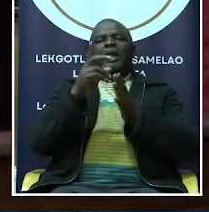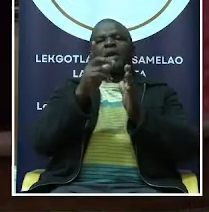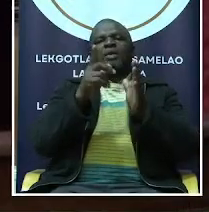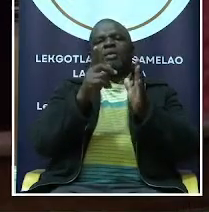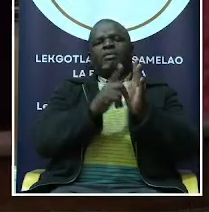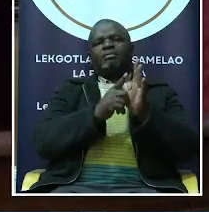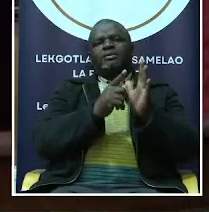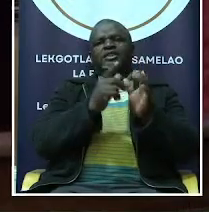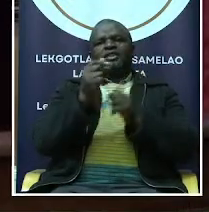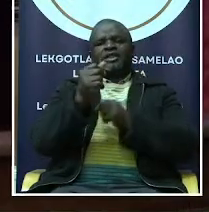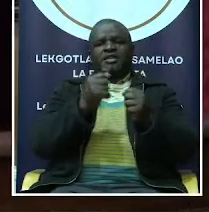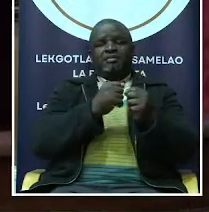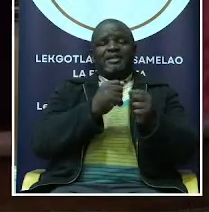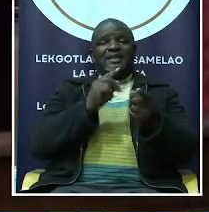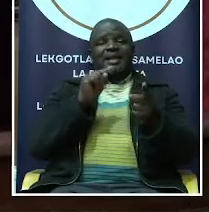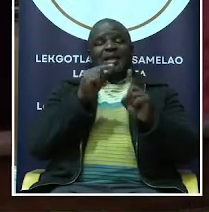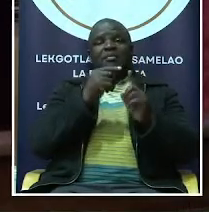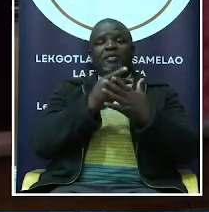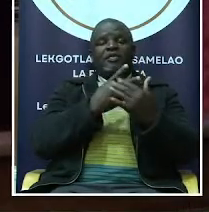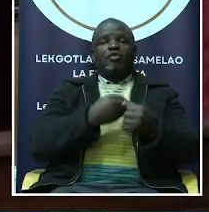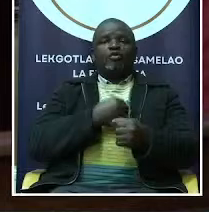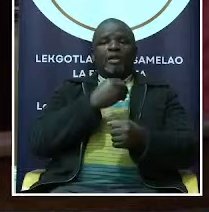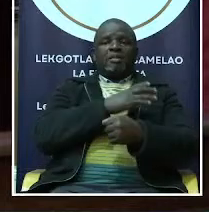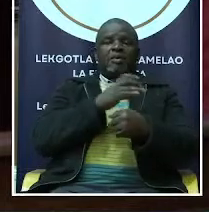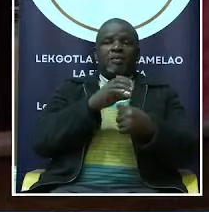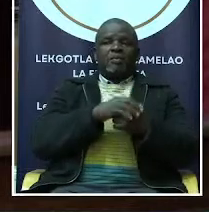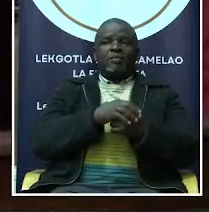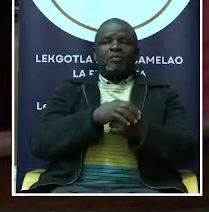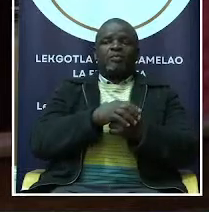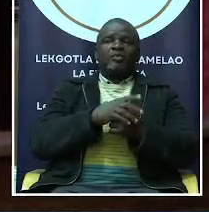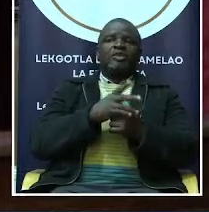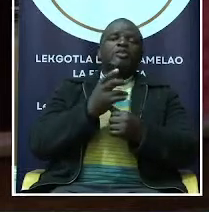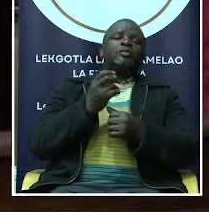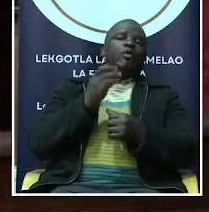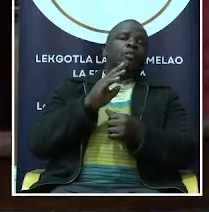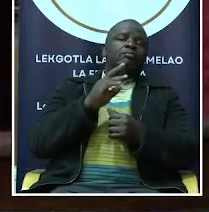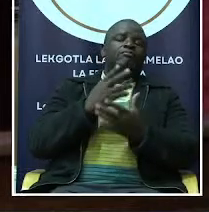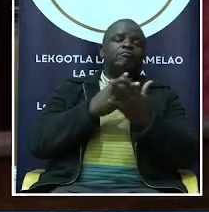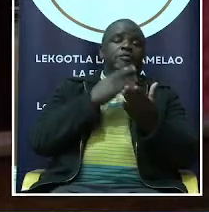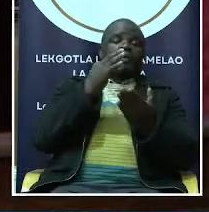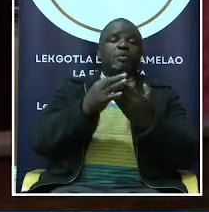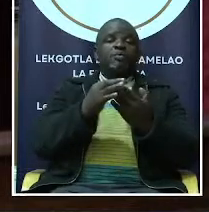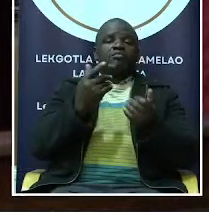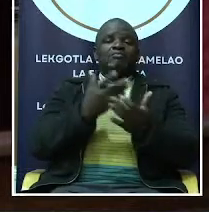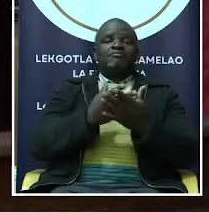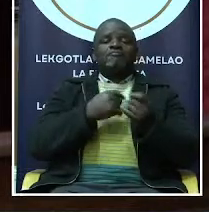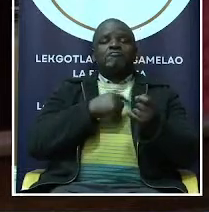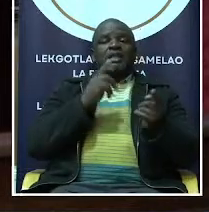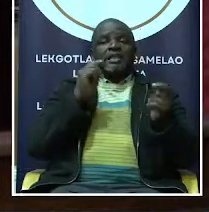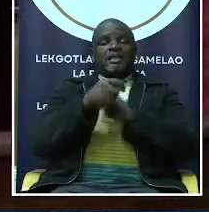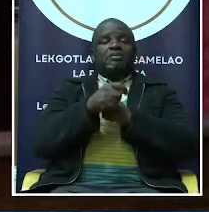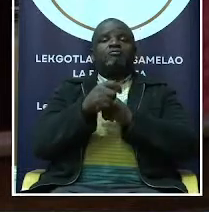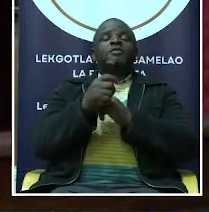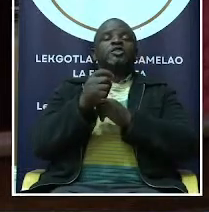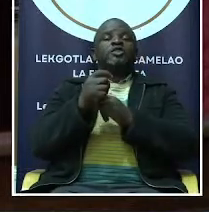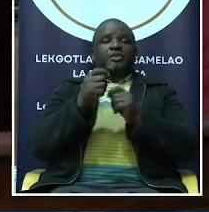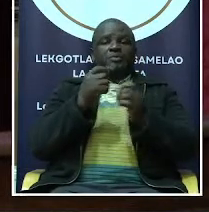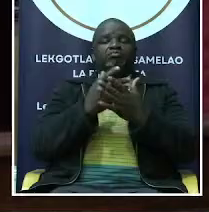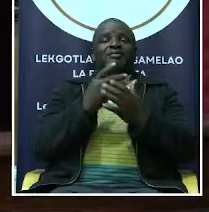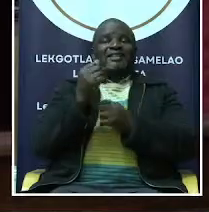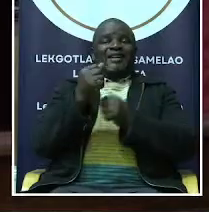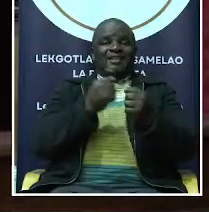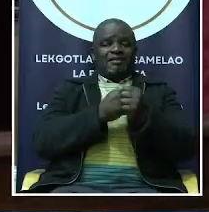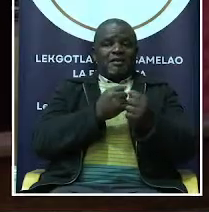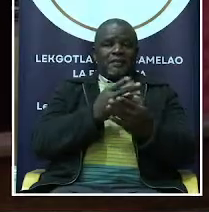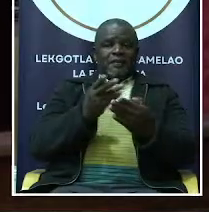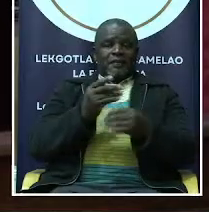is directed at the youth empowerment, or are you suggesting that we change the current structures that has been